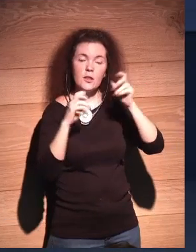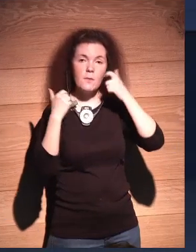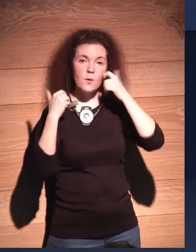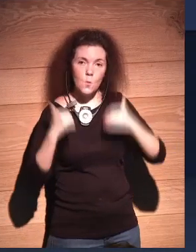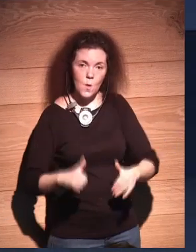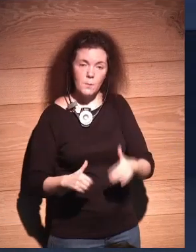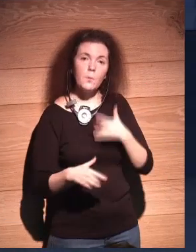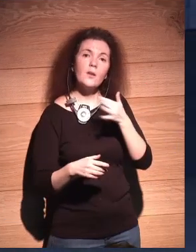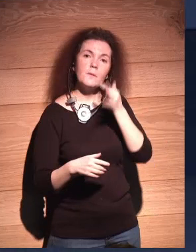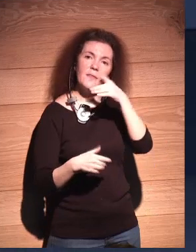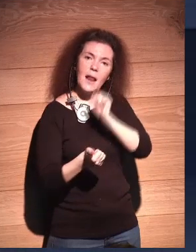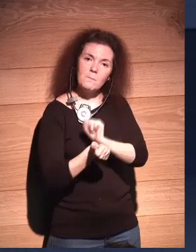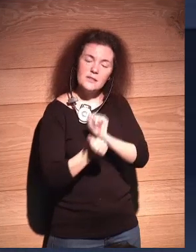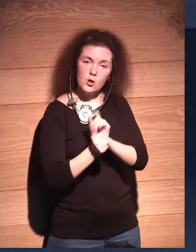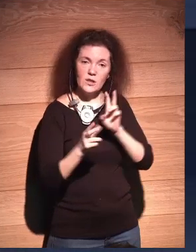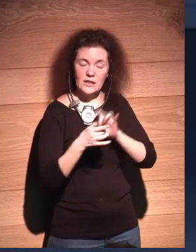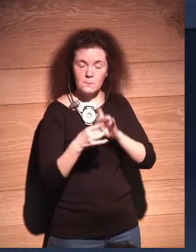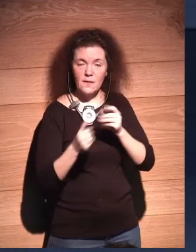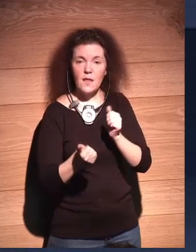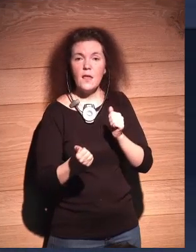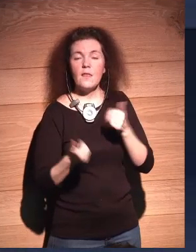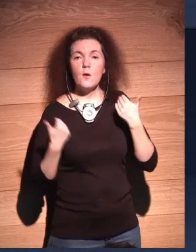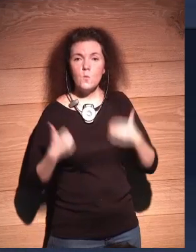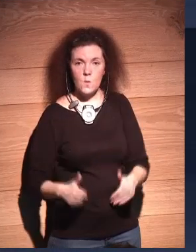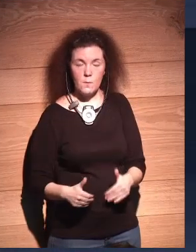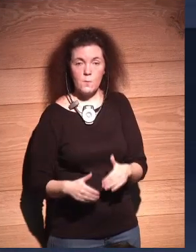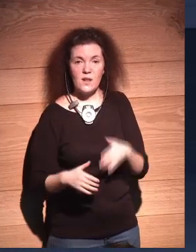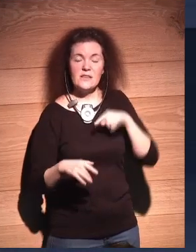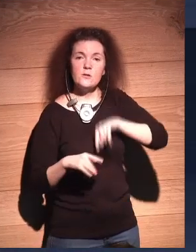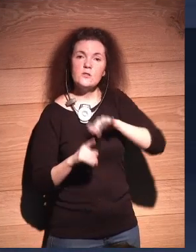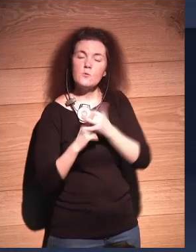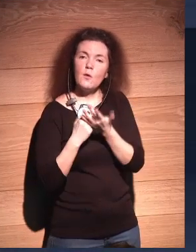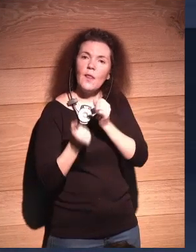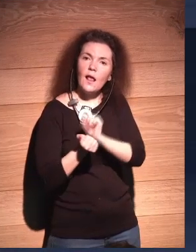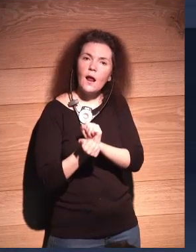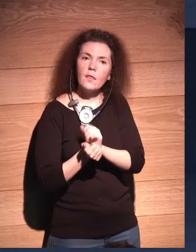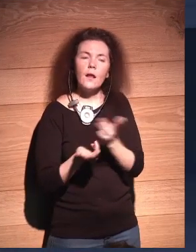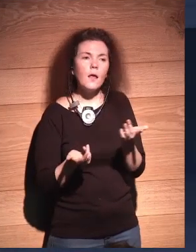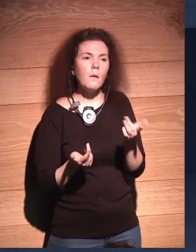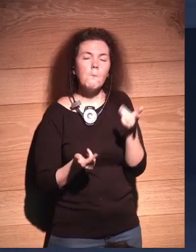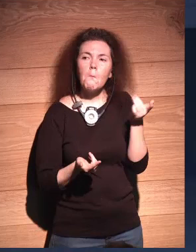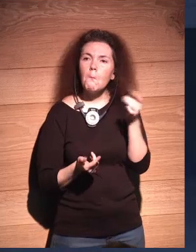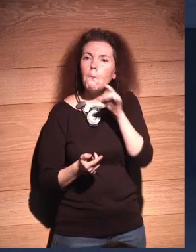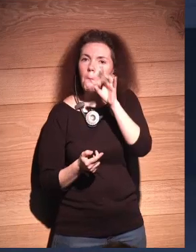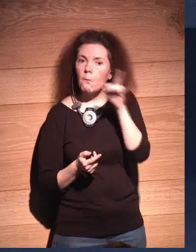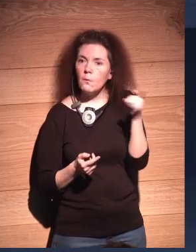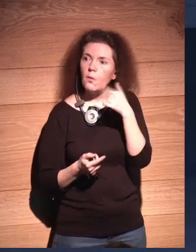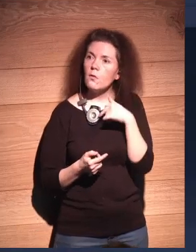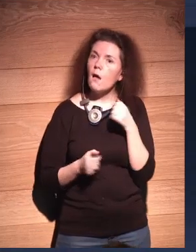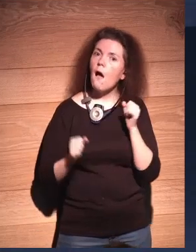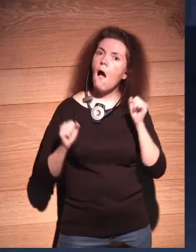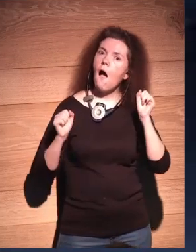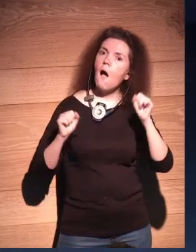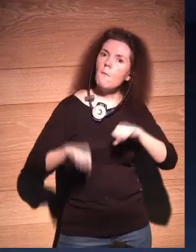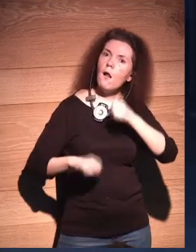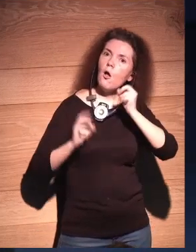and not there. And surprisingly, the curators go, okay. I was like, really? Are you sure?